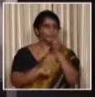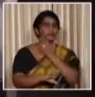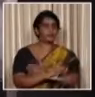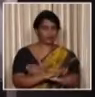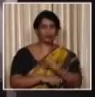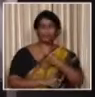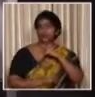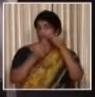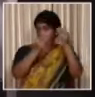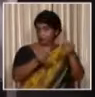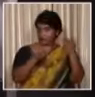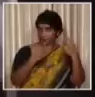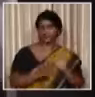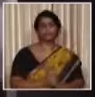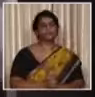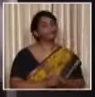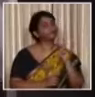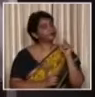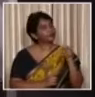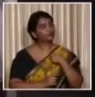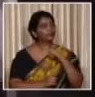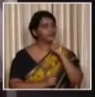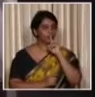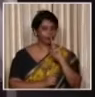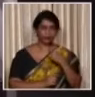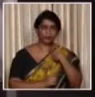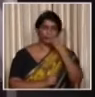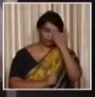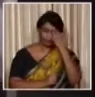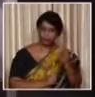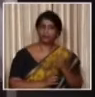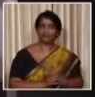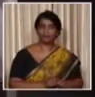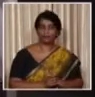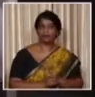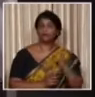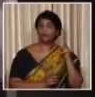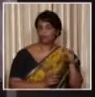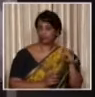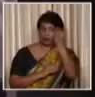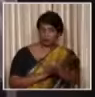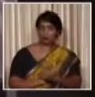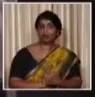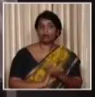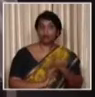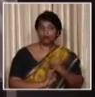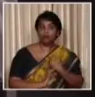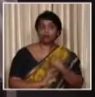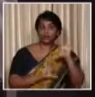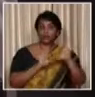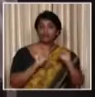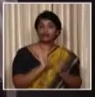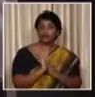that electricity bills were increased by 500%. After decreasing the prices of electricity consumption by a small margin and increasing it